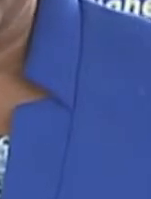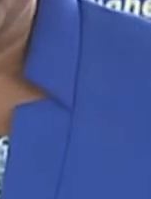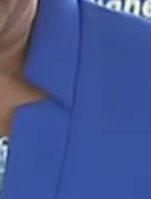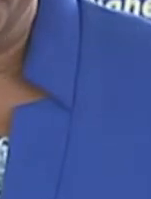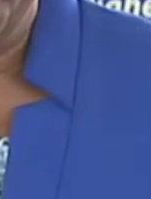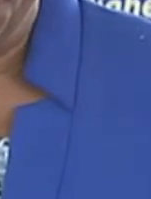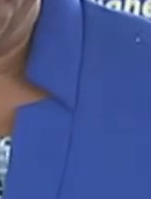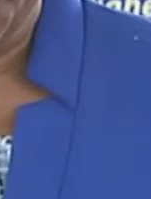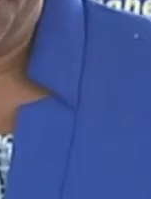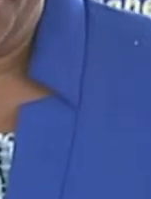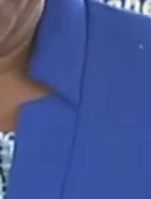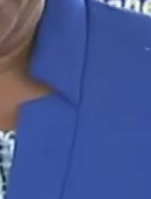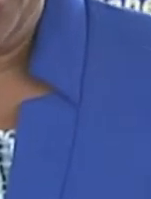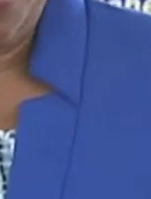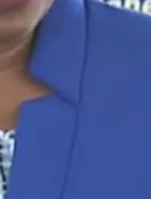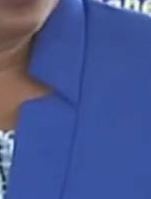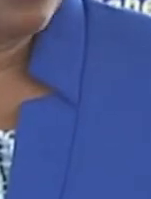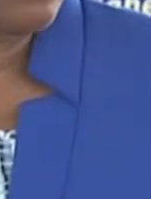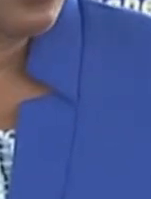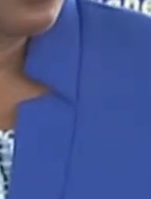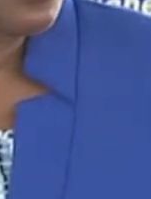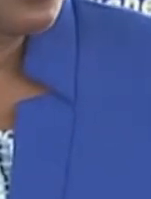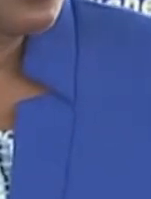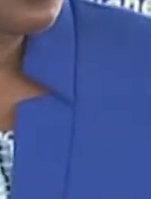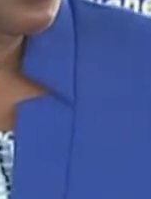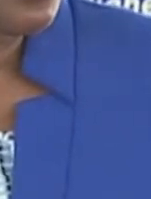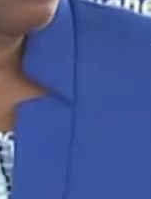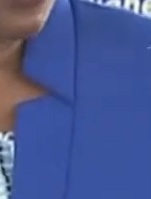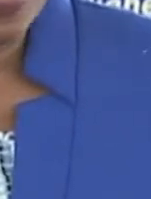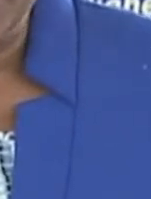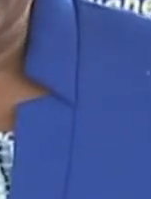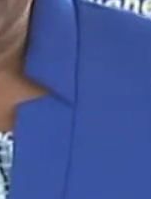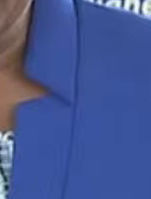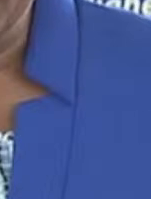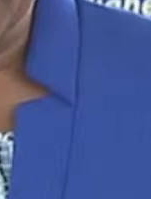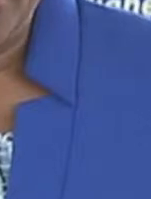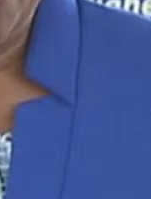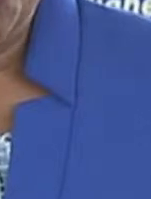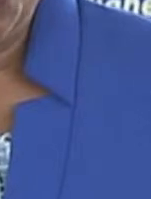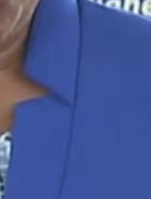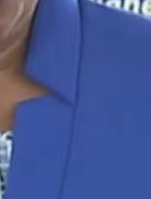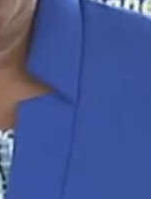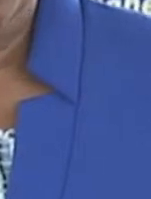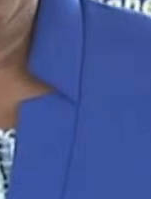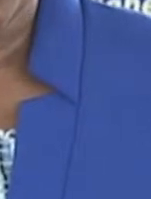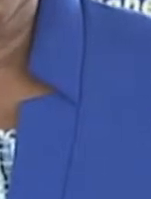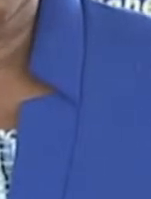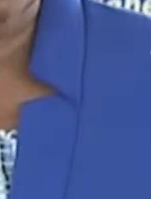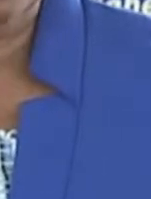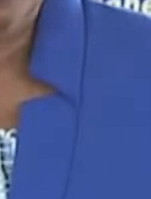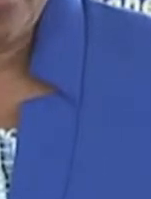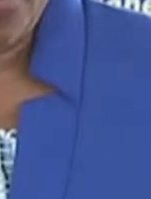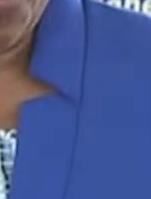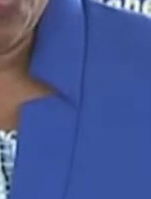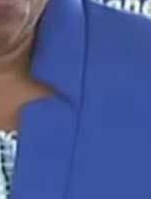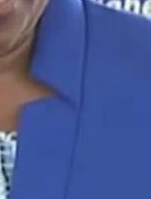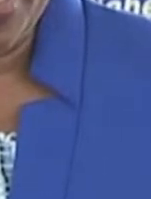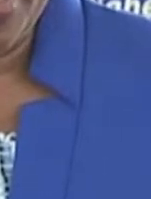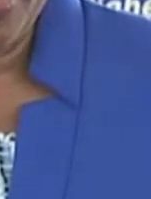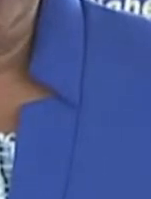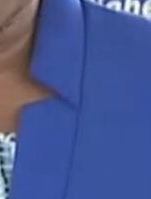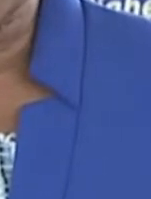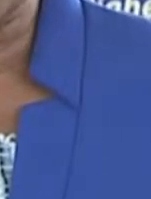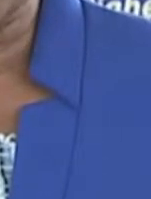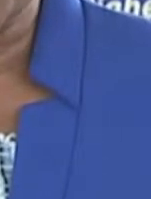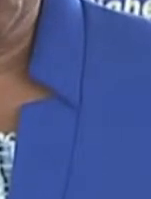public lecture. This is a very significant event, as for